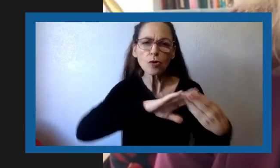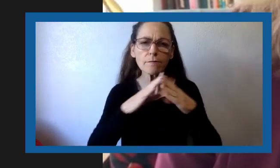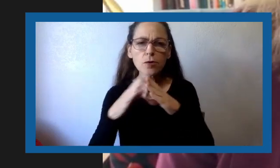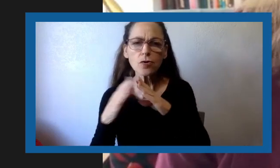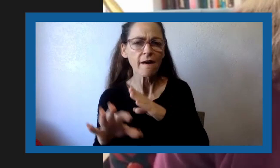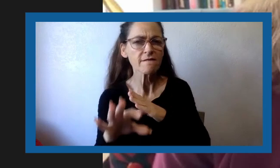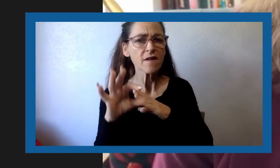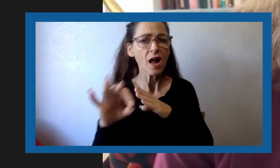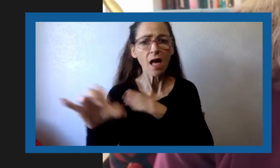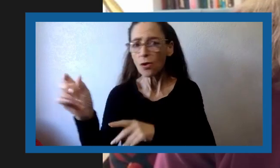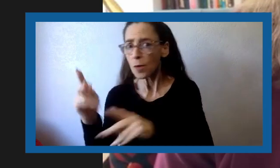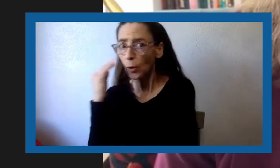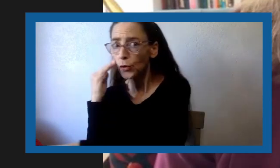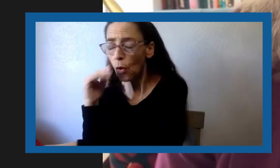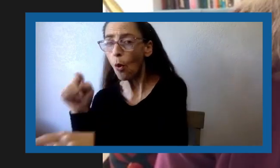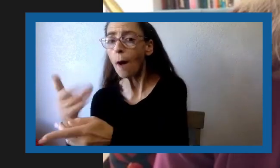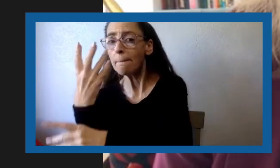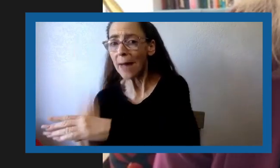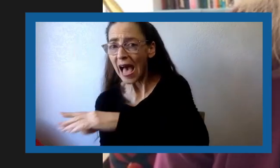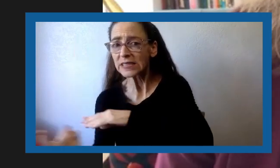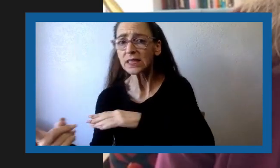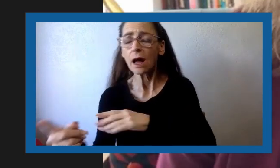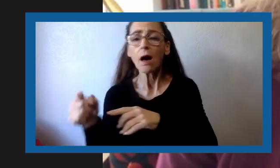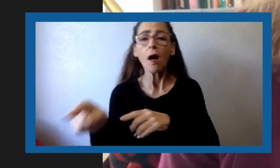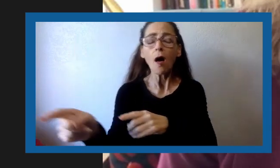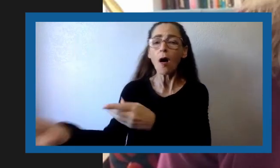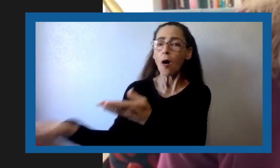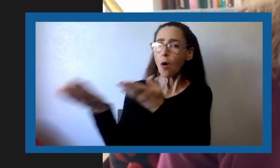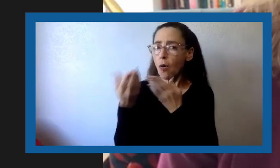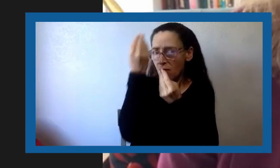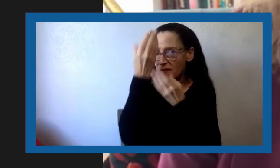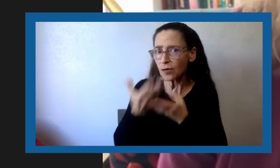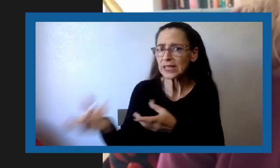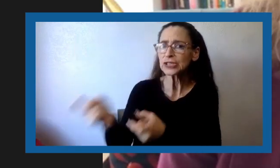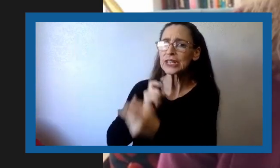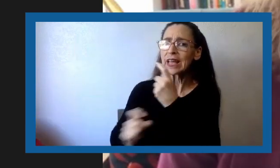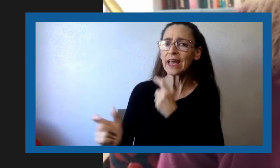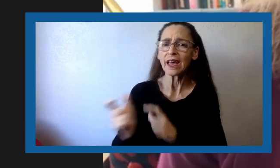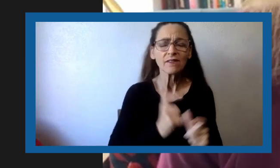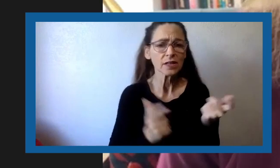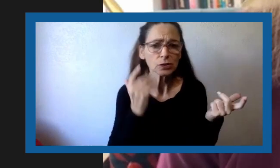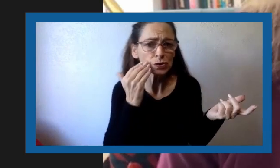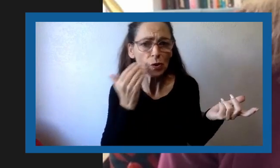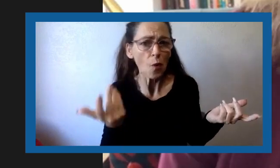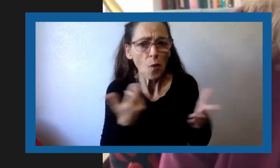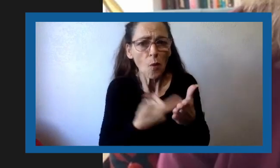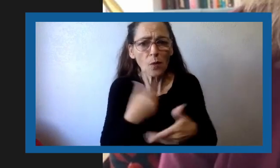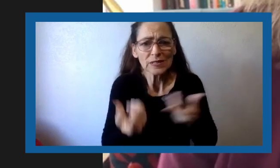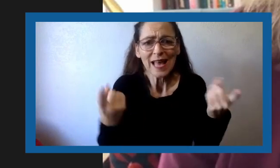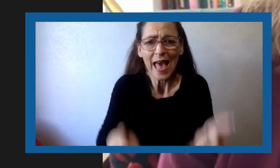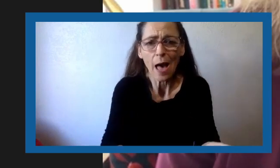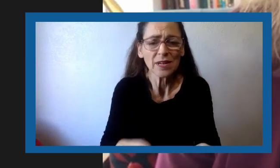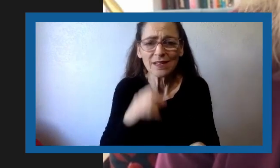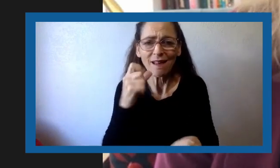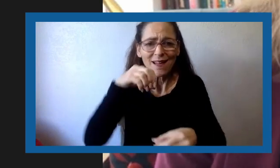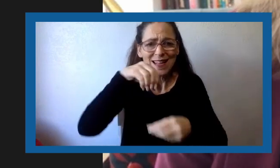may have known someone who had passed who could provide that information to fill in what wasn't there in the news